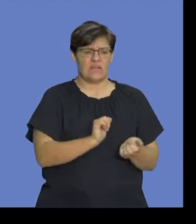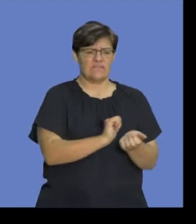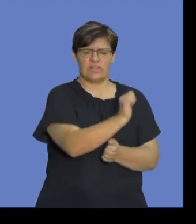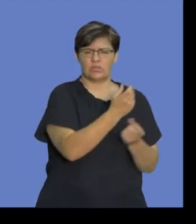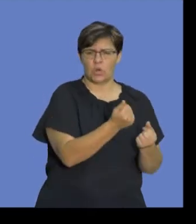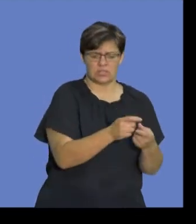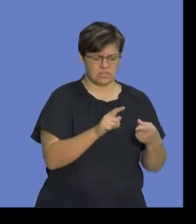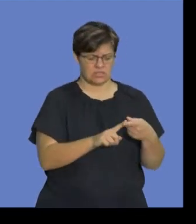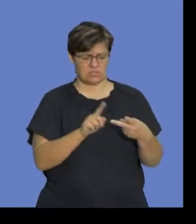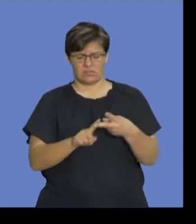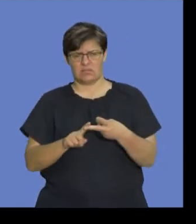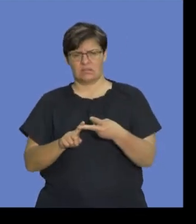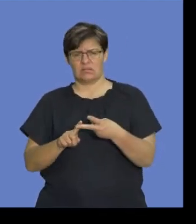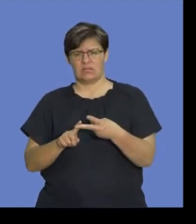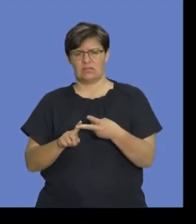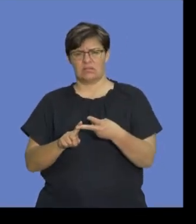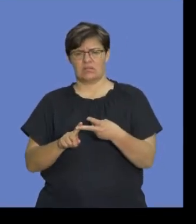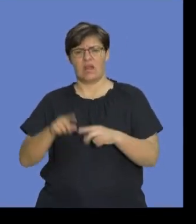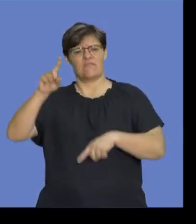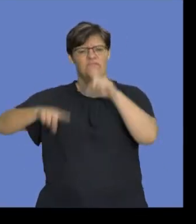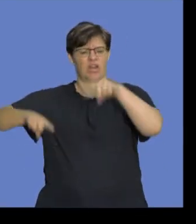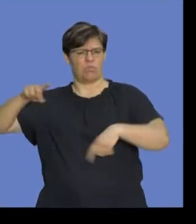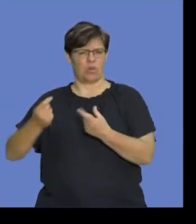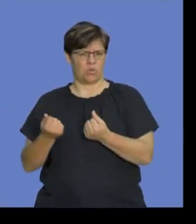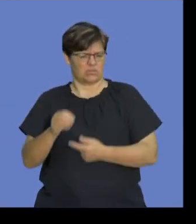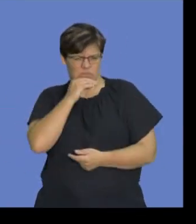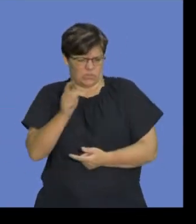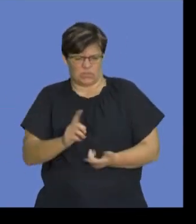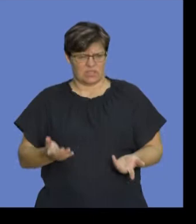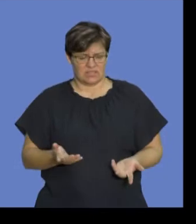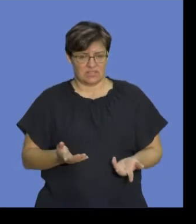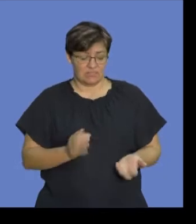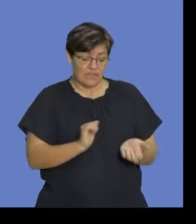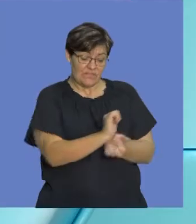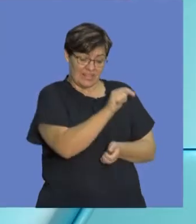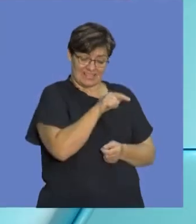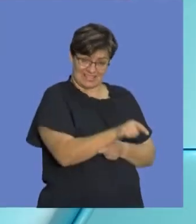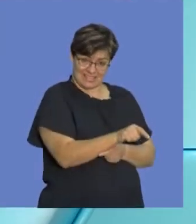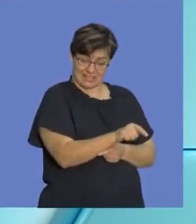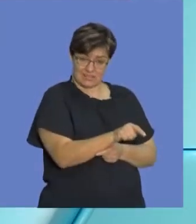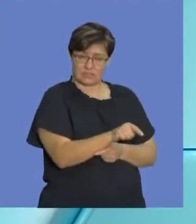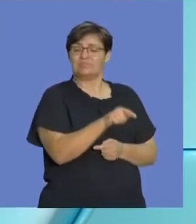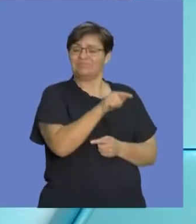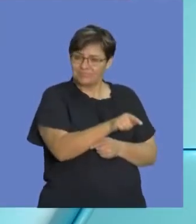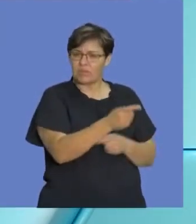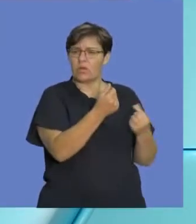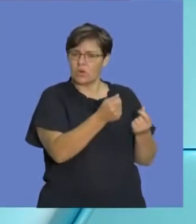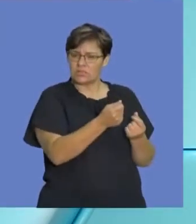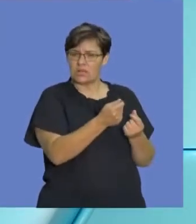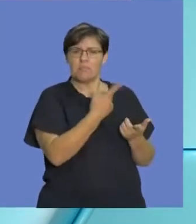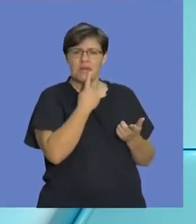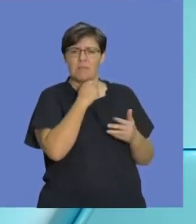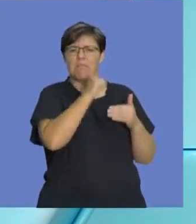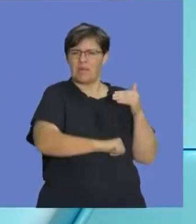costs and what do we mean by variable cost? Fixed costs are those costs that remain